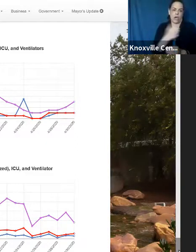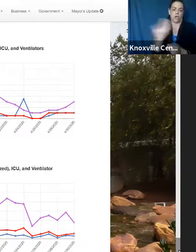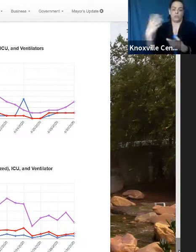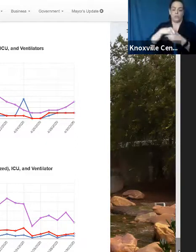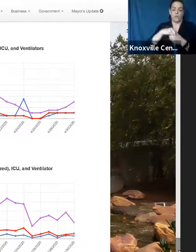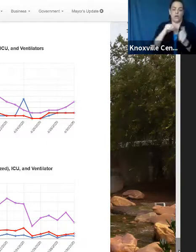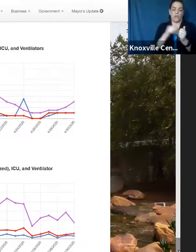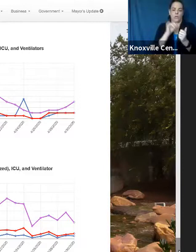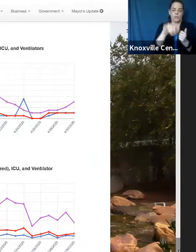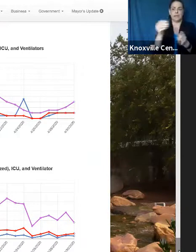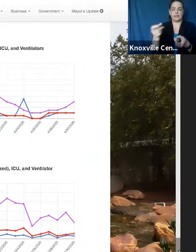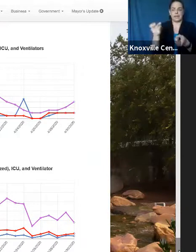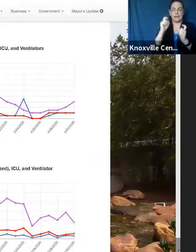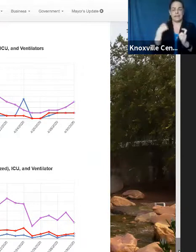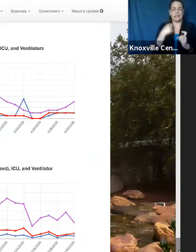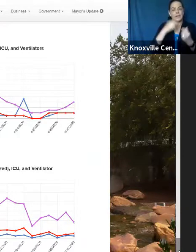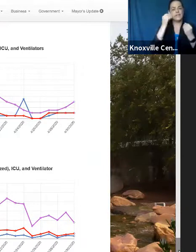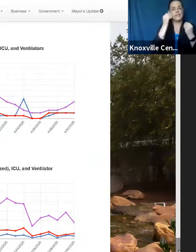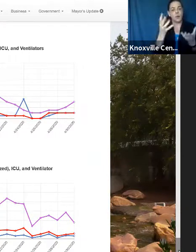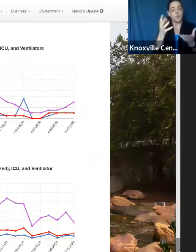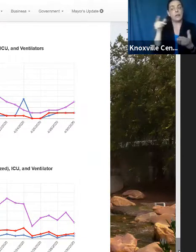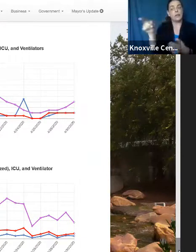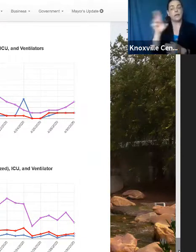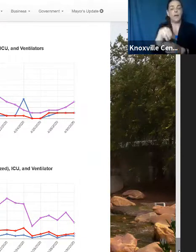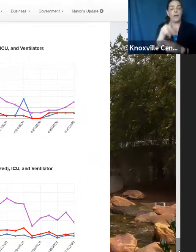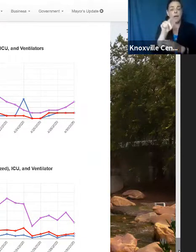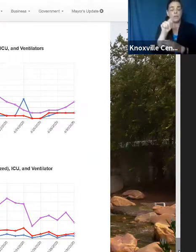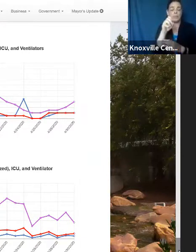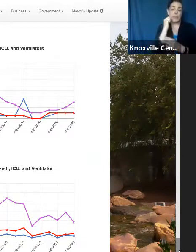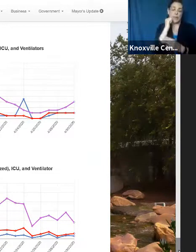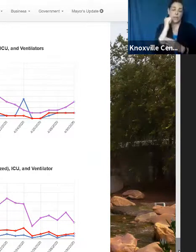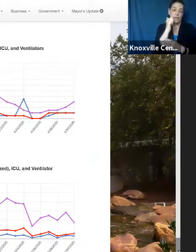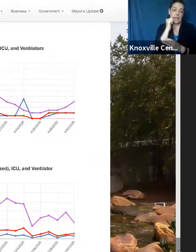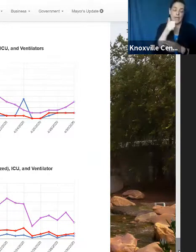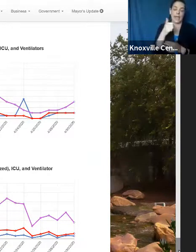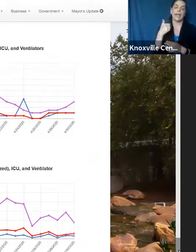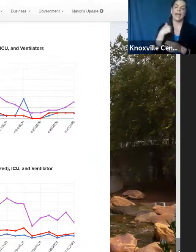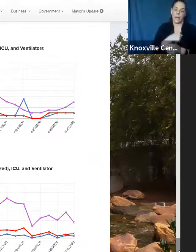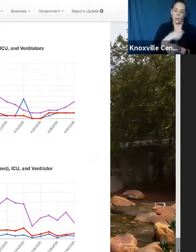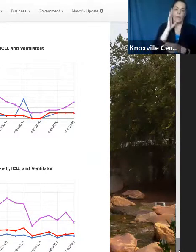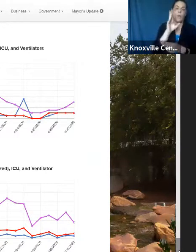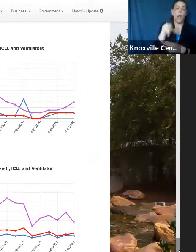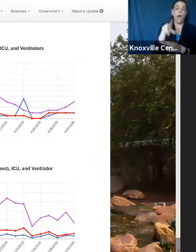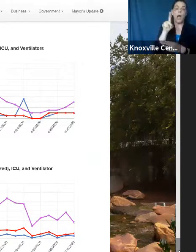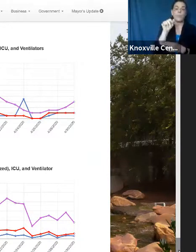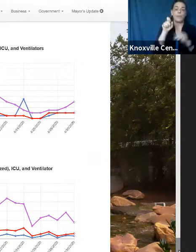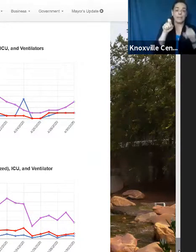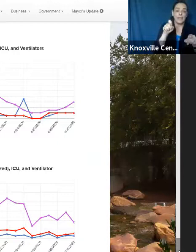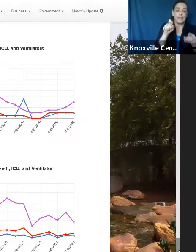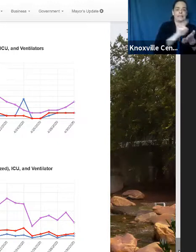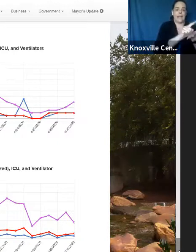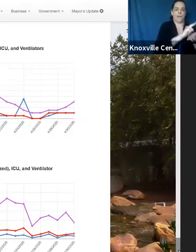system and providing us information. They update it every day. We will be updating this weekly.